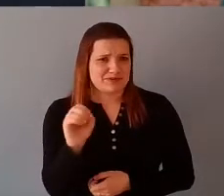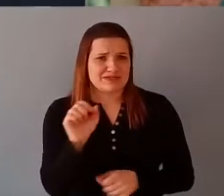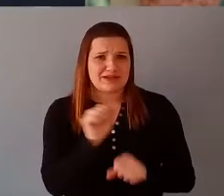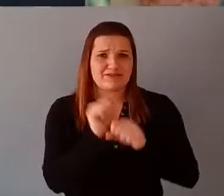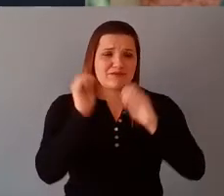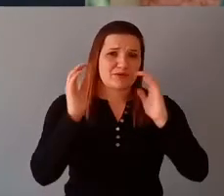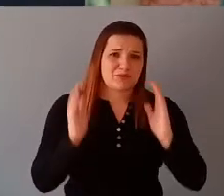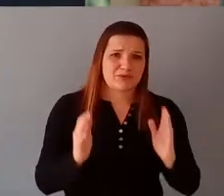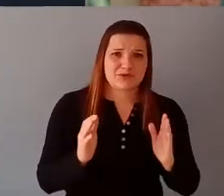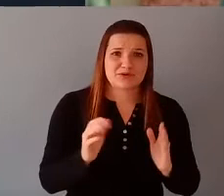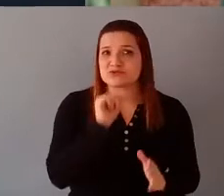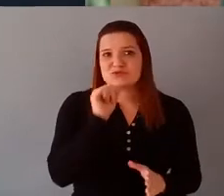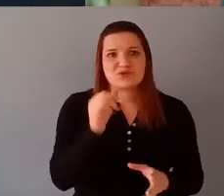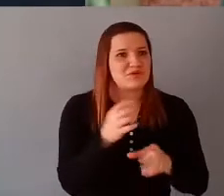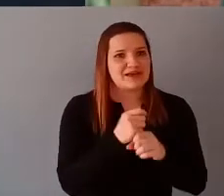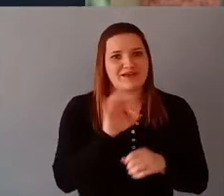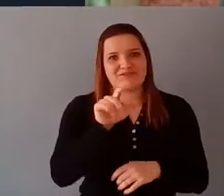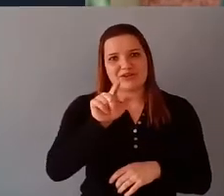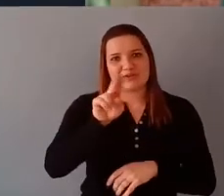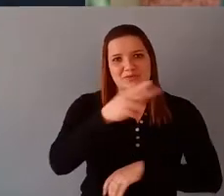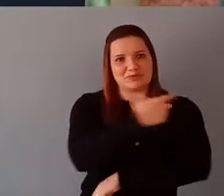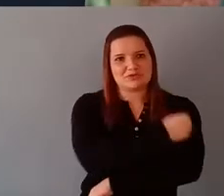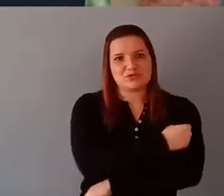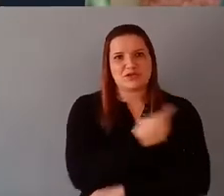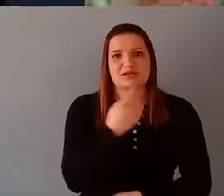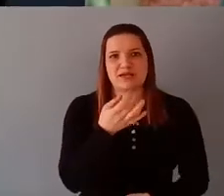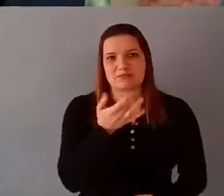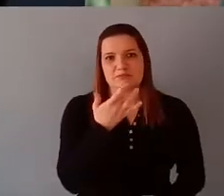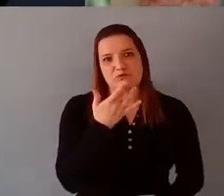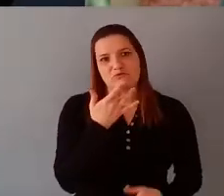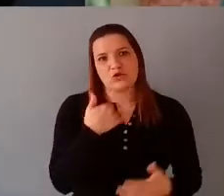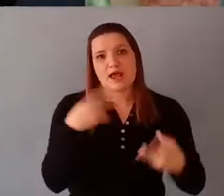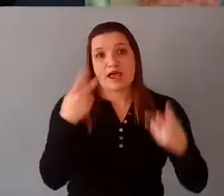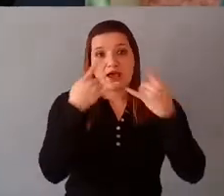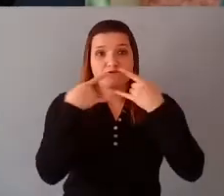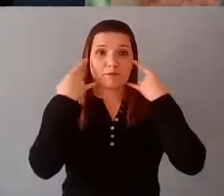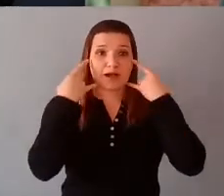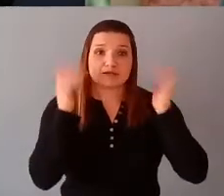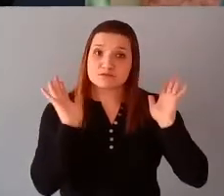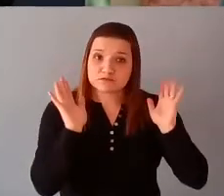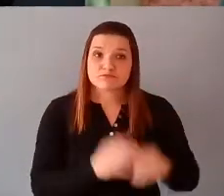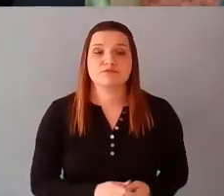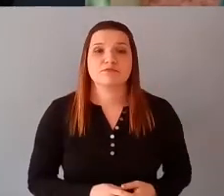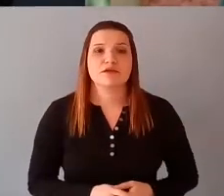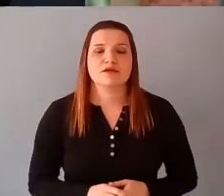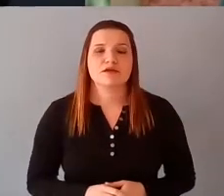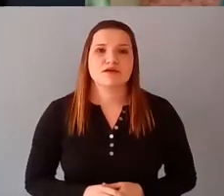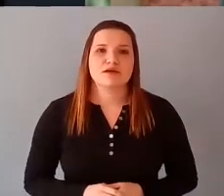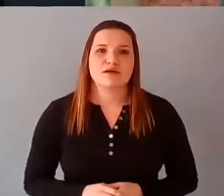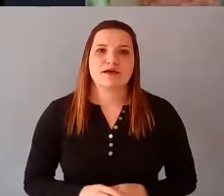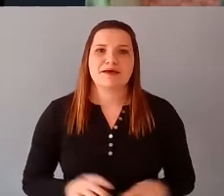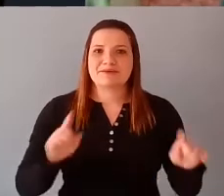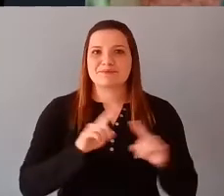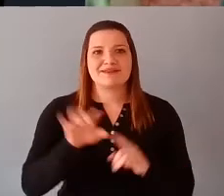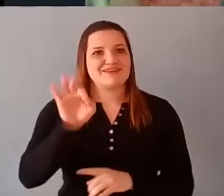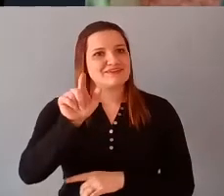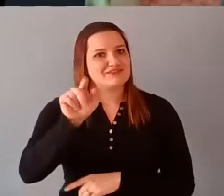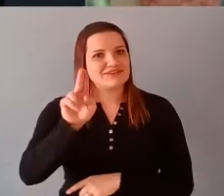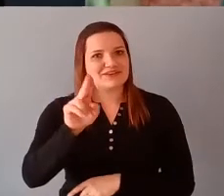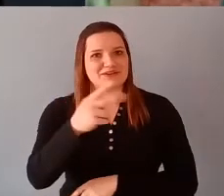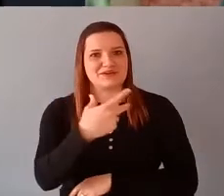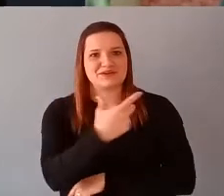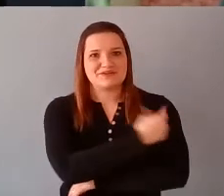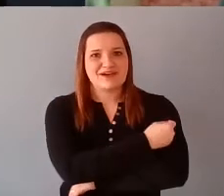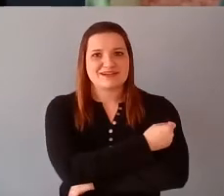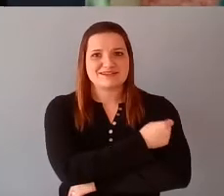employees don't get the flu vaccine. They choose to wear a mask. But the flu vaccine's been